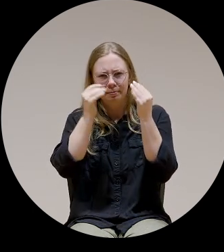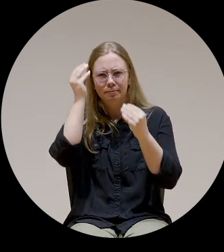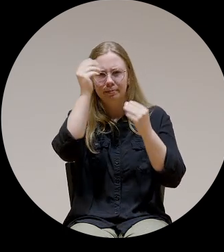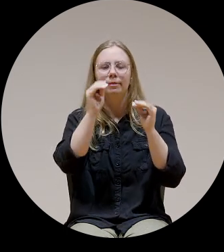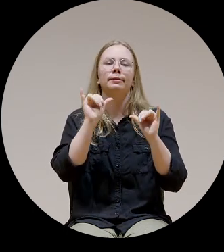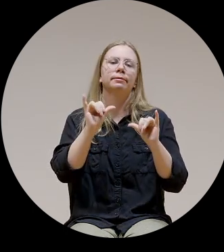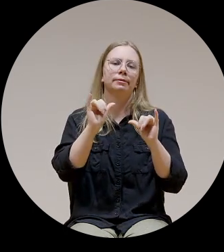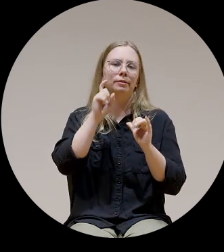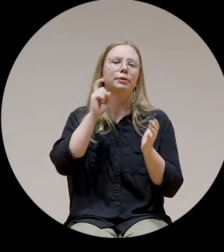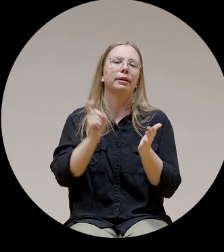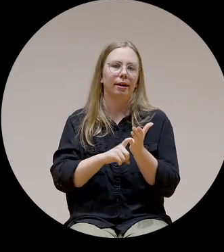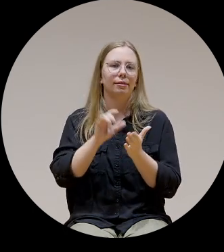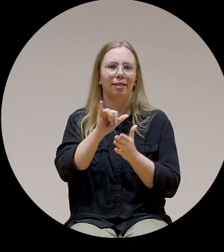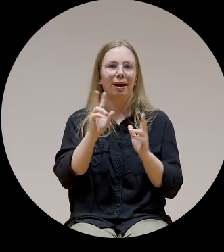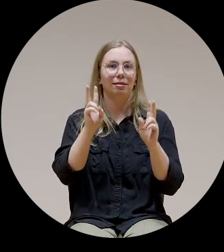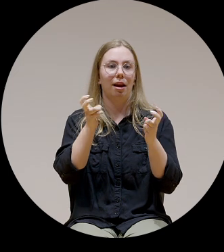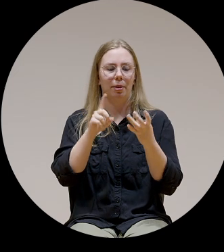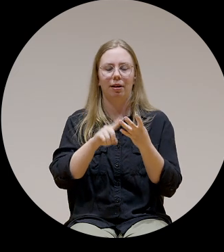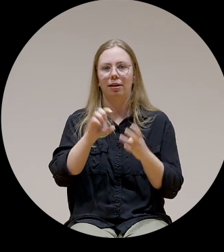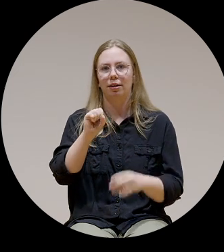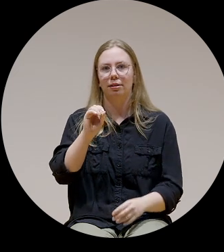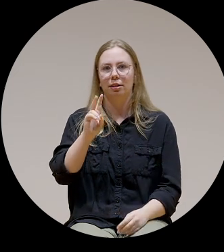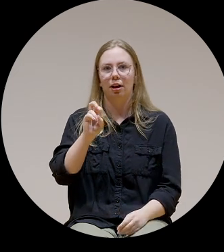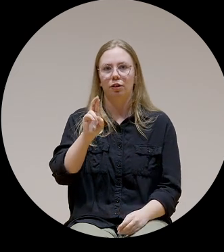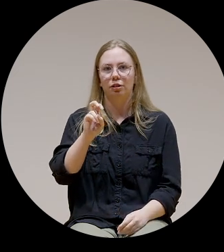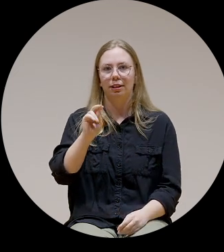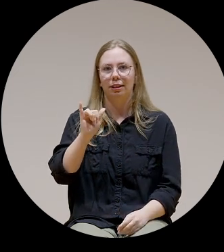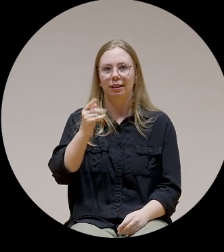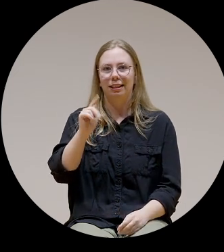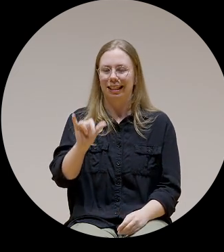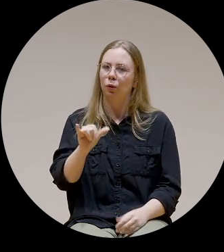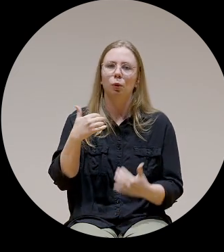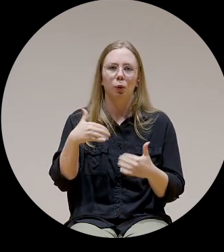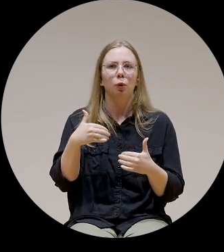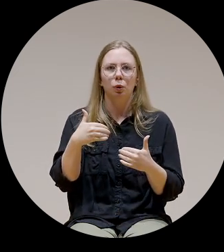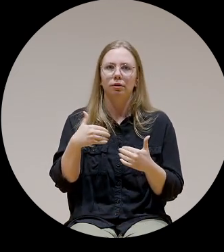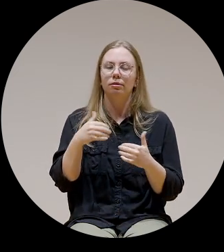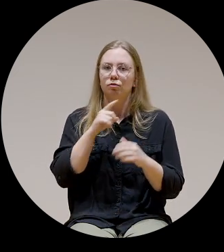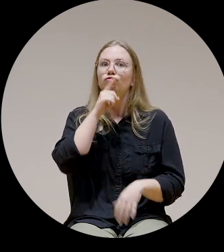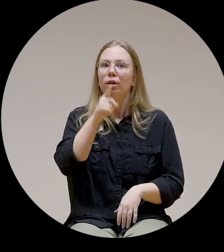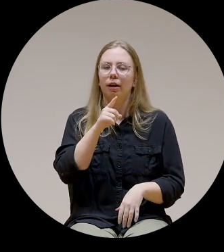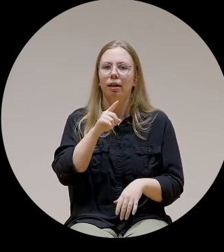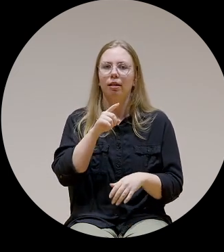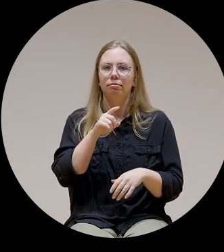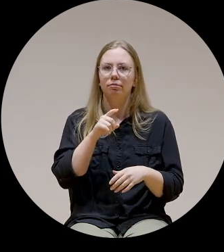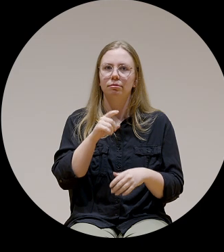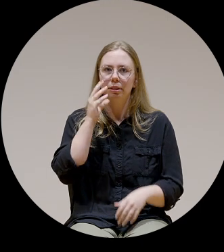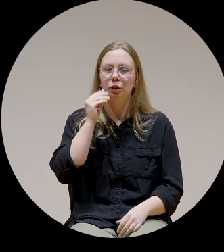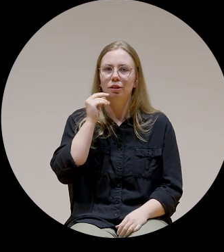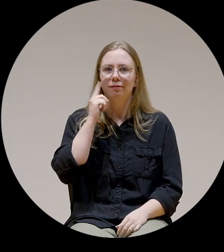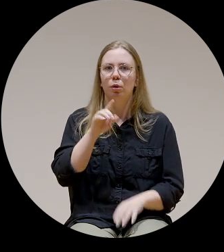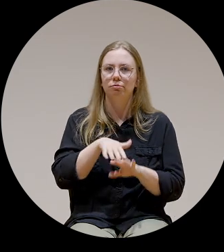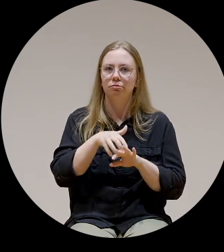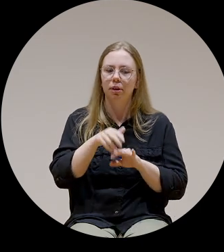how multifaceted this topic of sovereignty is in a very real way. So on the right, I think this is a fantastic example